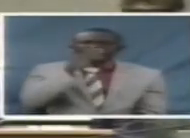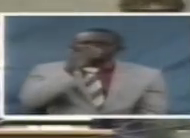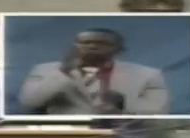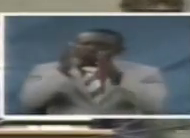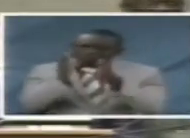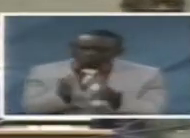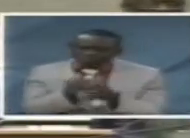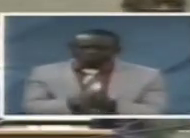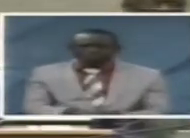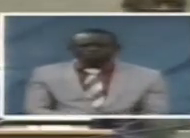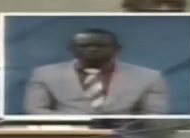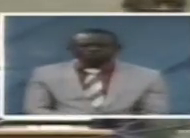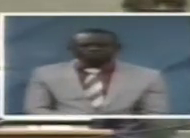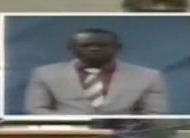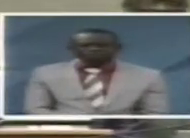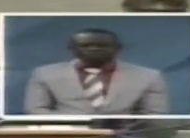Mr. Speaker,